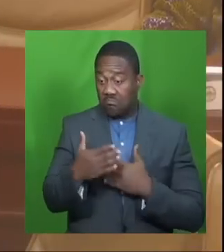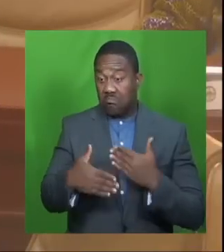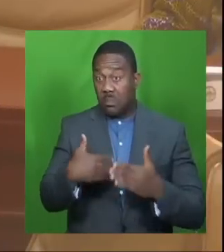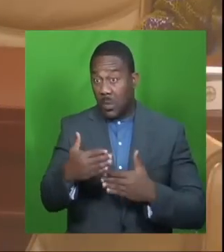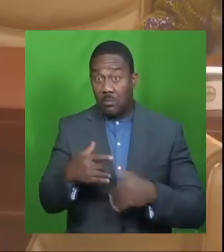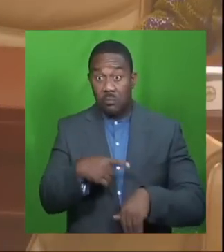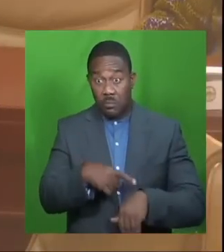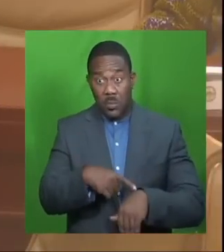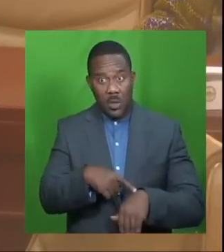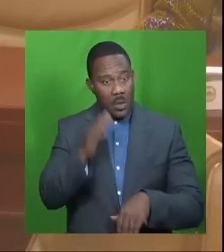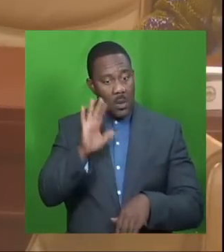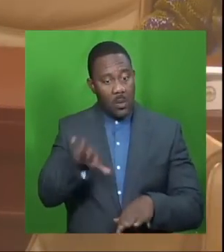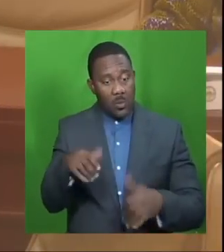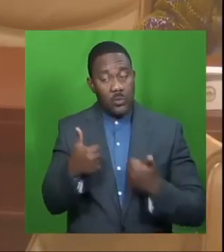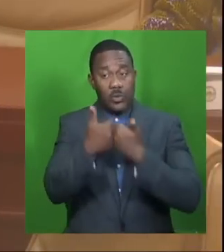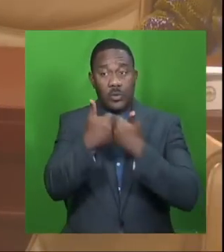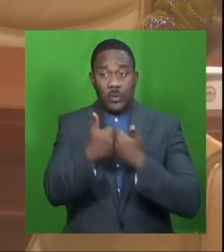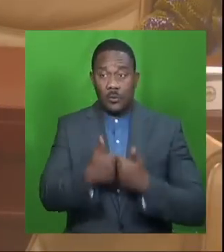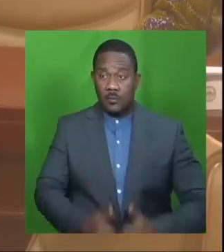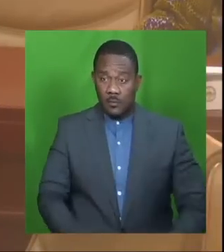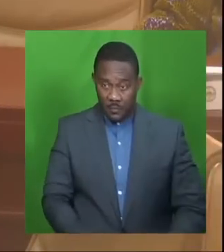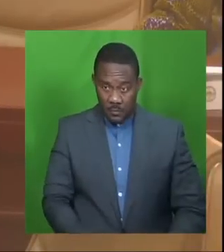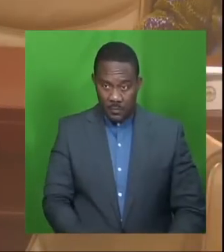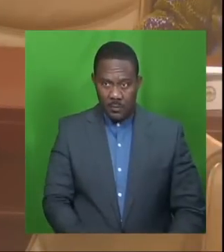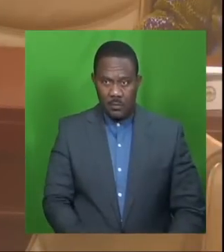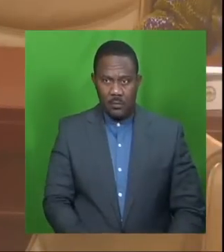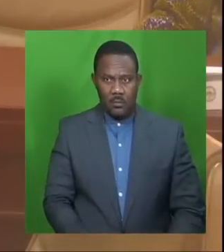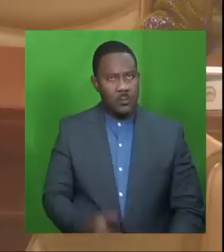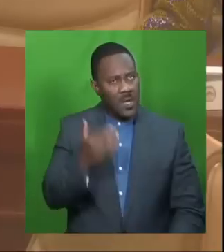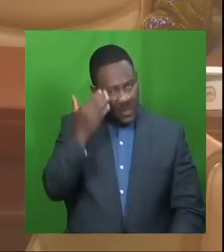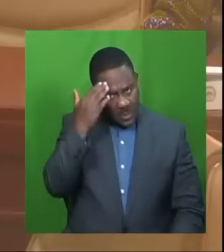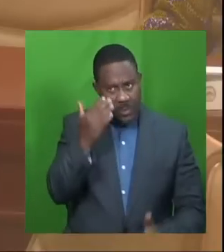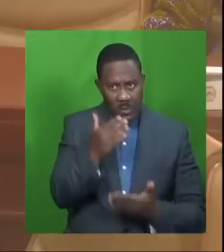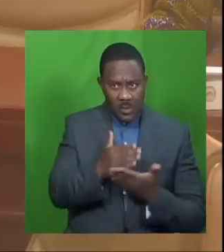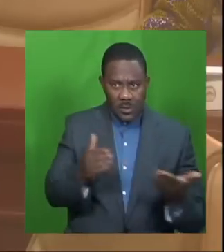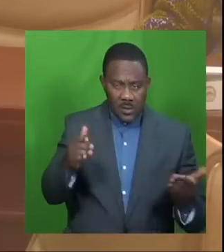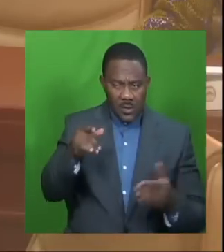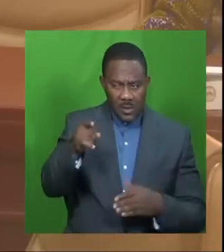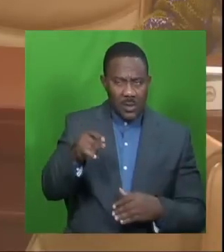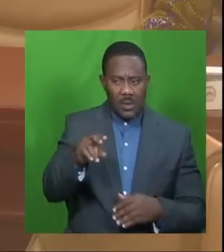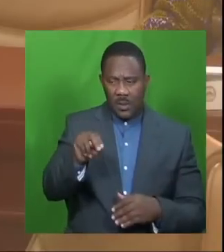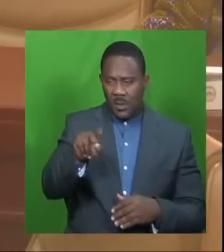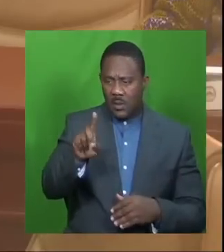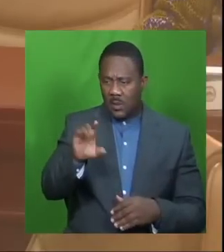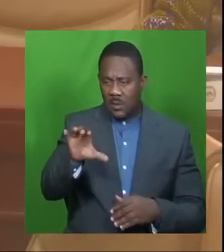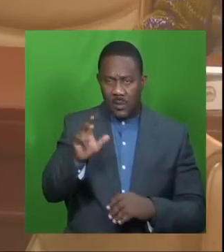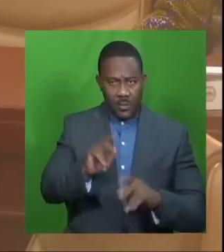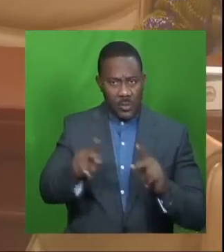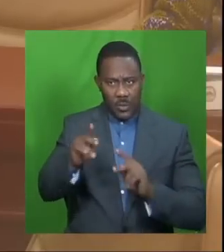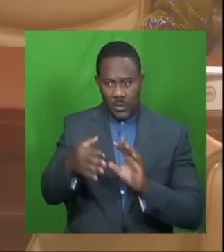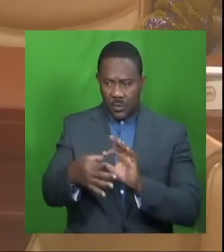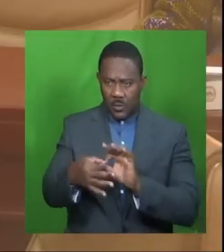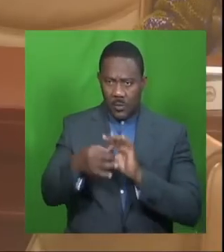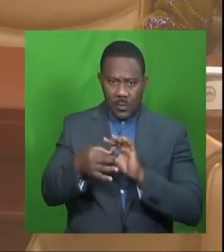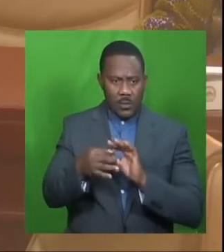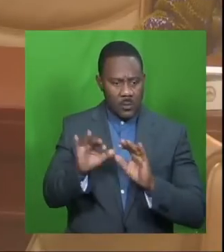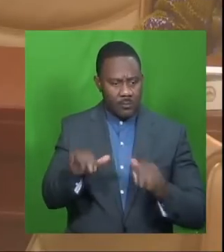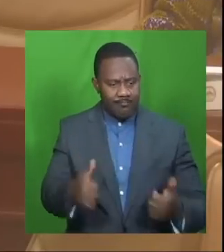we will challenge it. I don't know, I know some well-meaning members from the other side will join me as we challenge